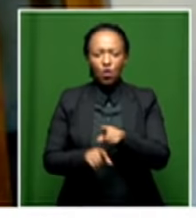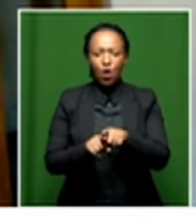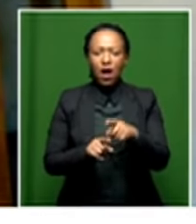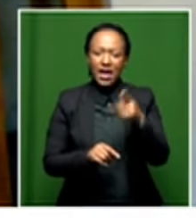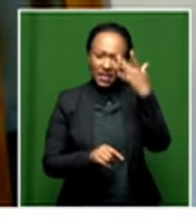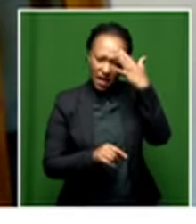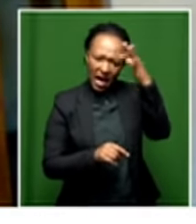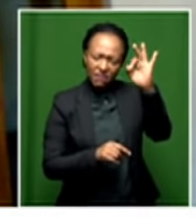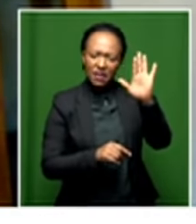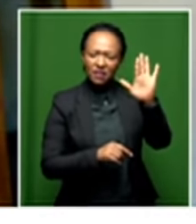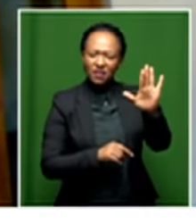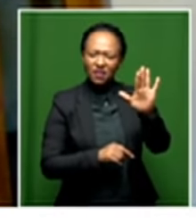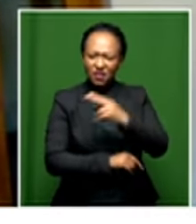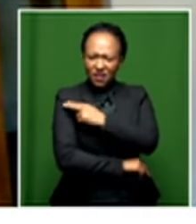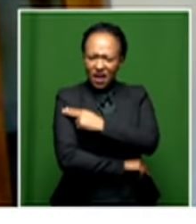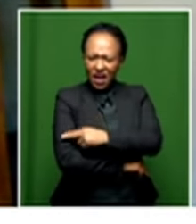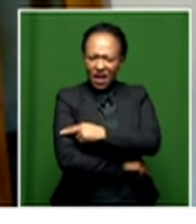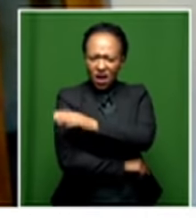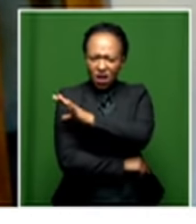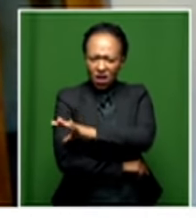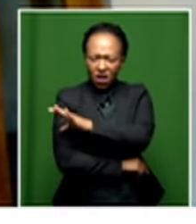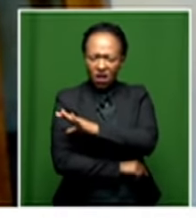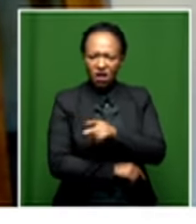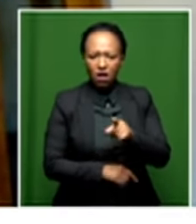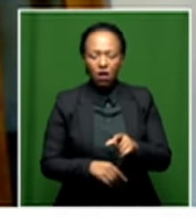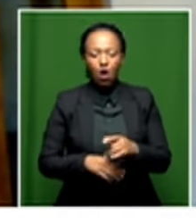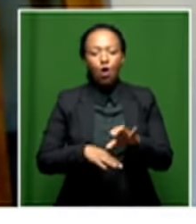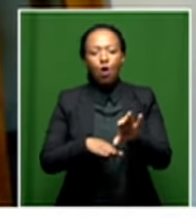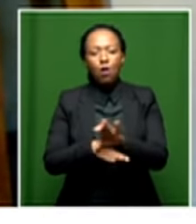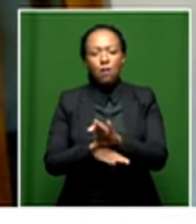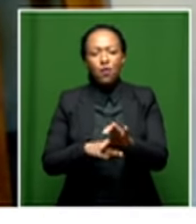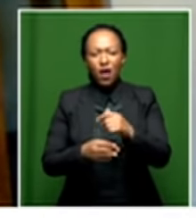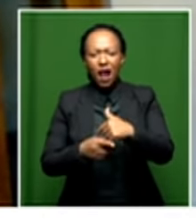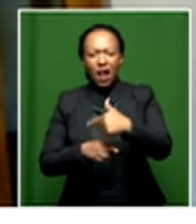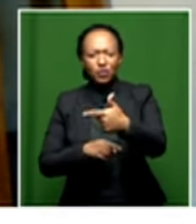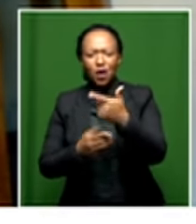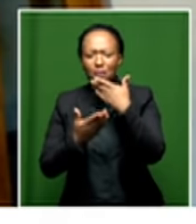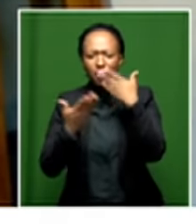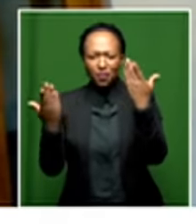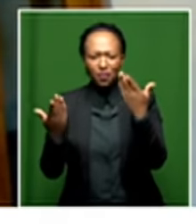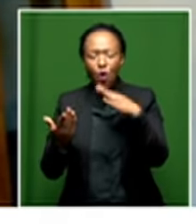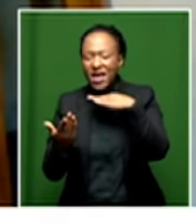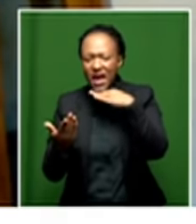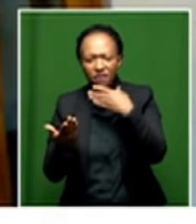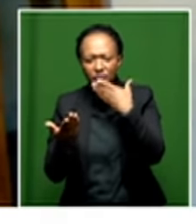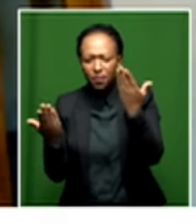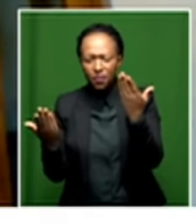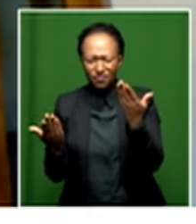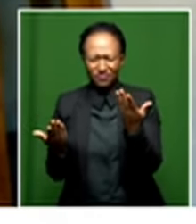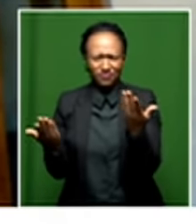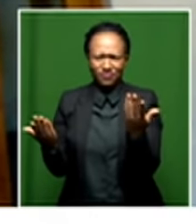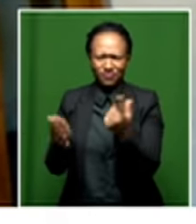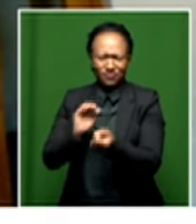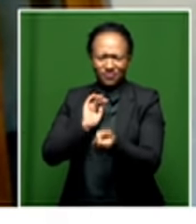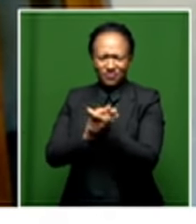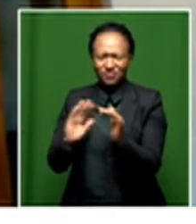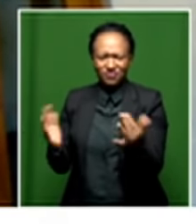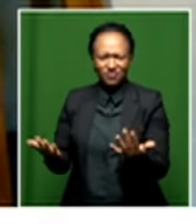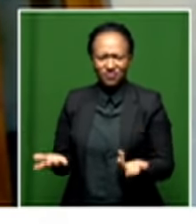sector hospitals, where there is not enough computers. How on earth is this happening?